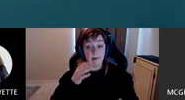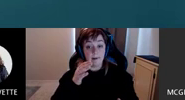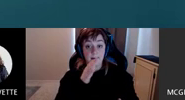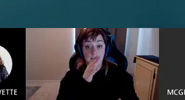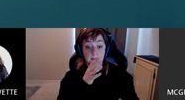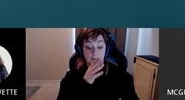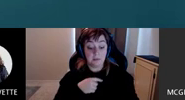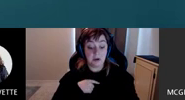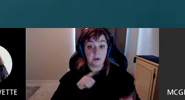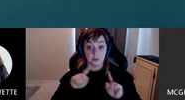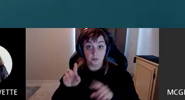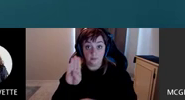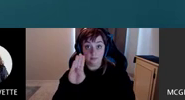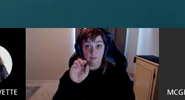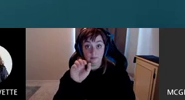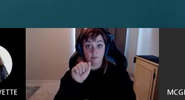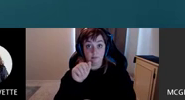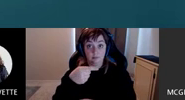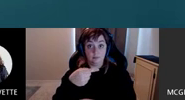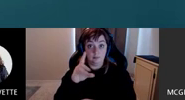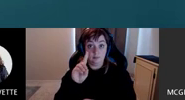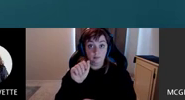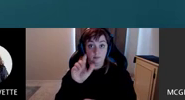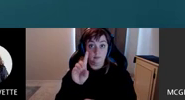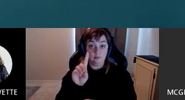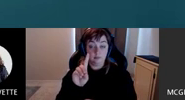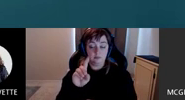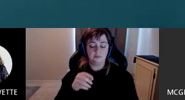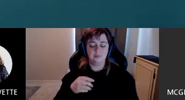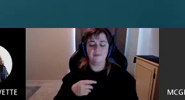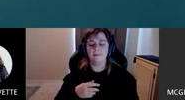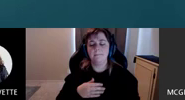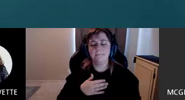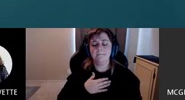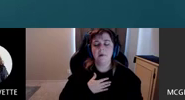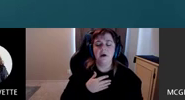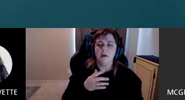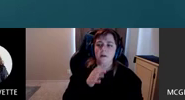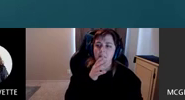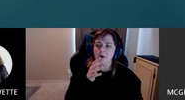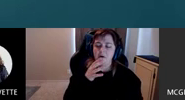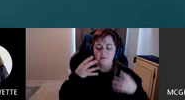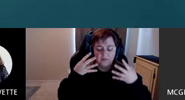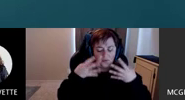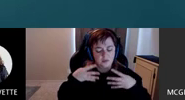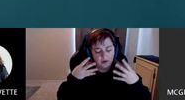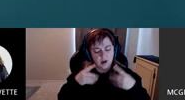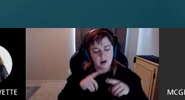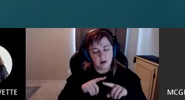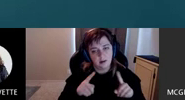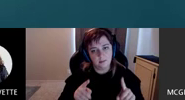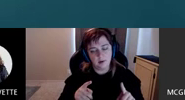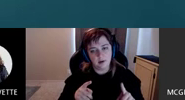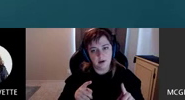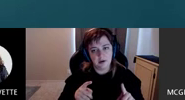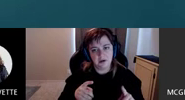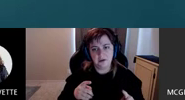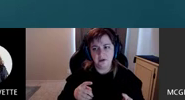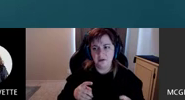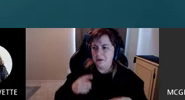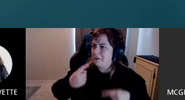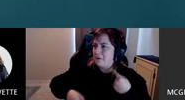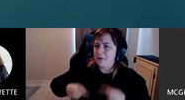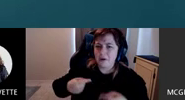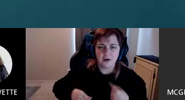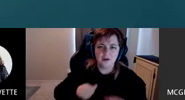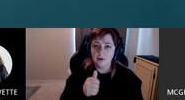me not to go. She did cry and on the phone, and she said, I know this is what you wanted. As a mother now, I get scared